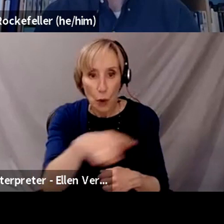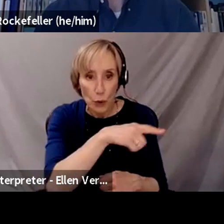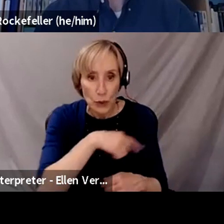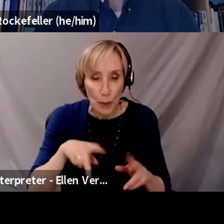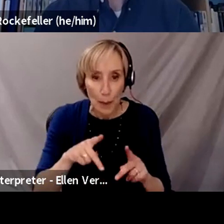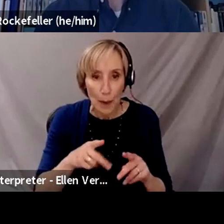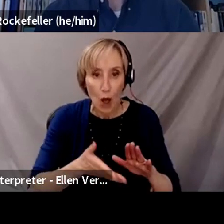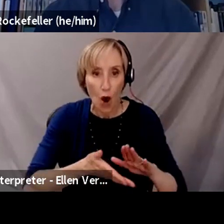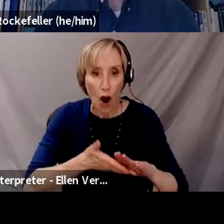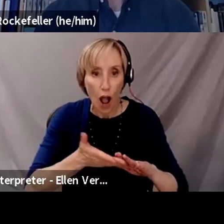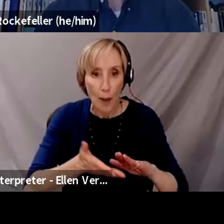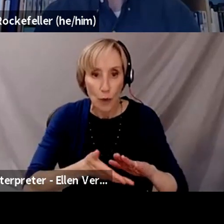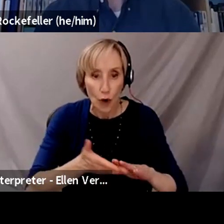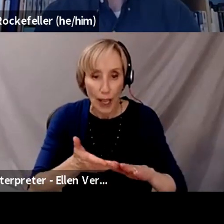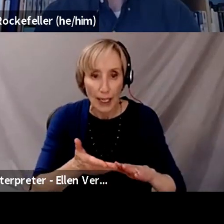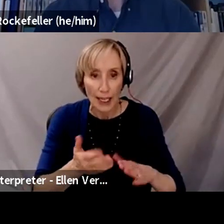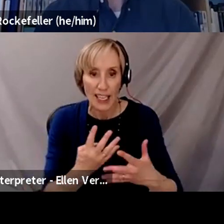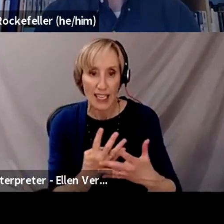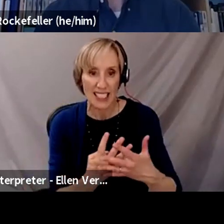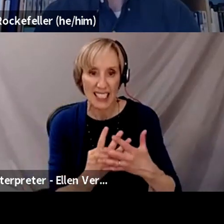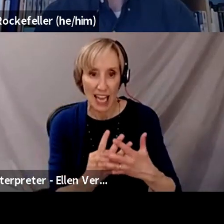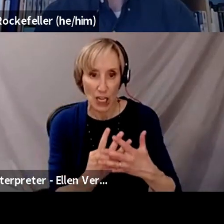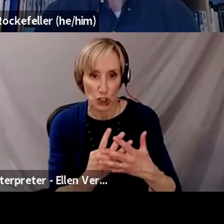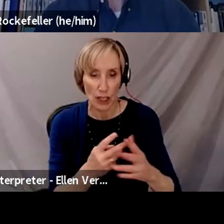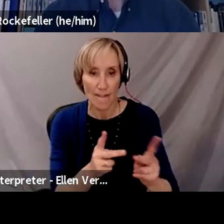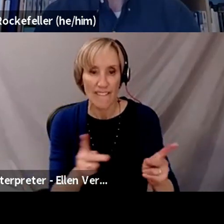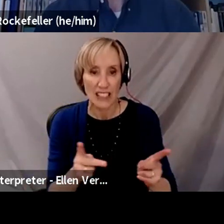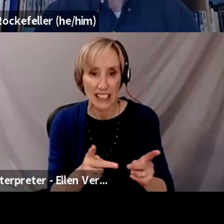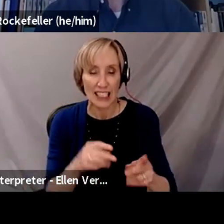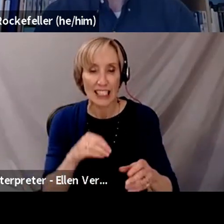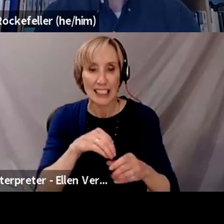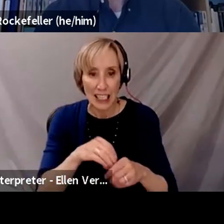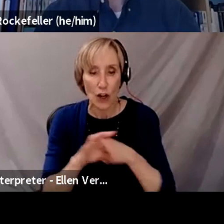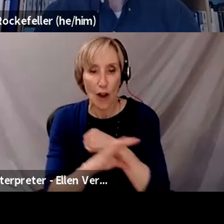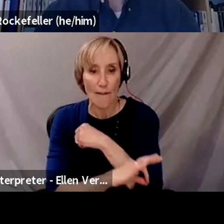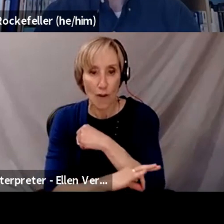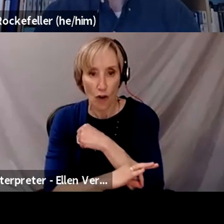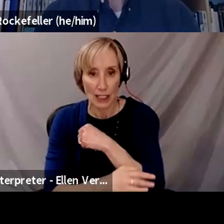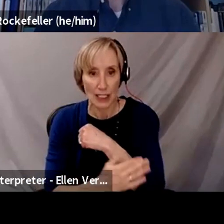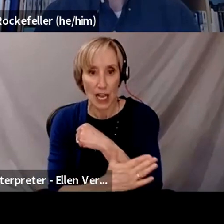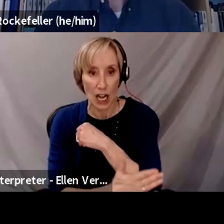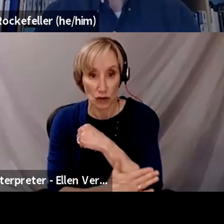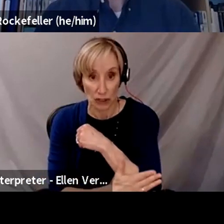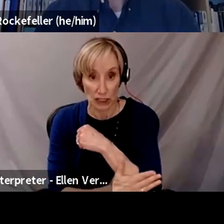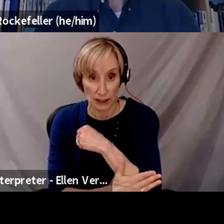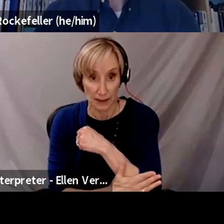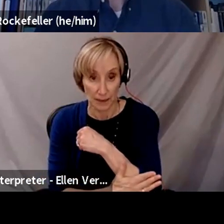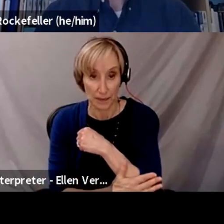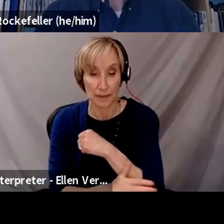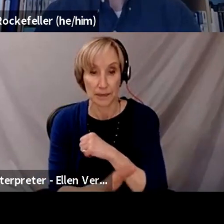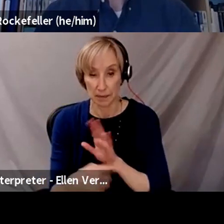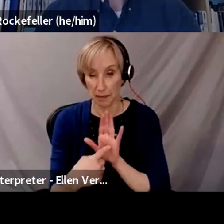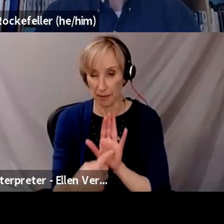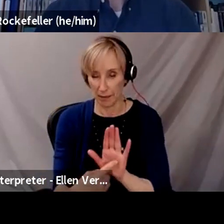facilities in foreign countries. And so one team of